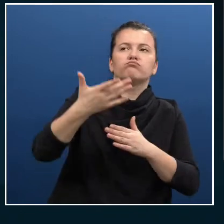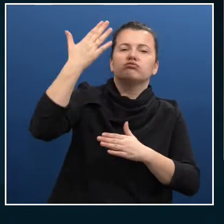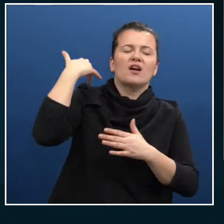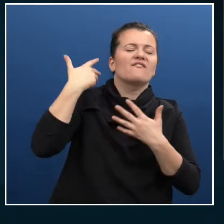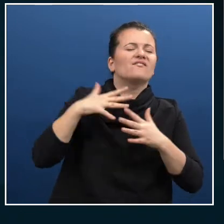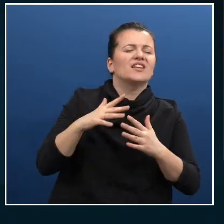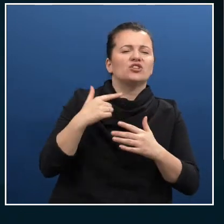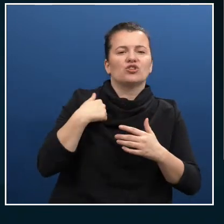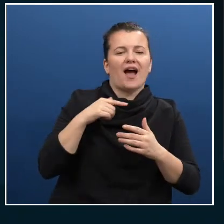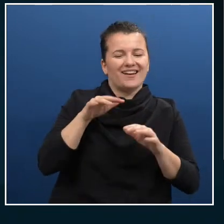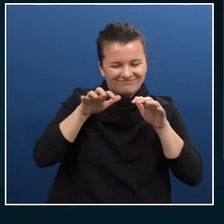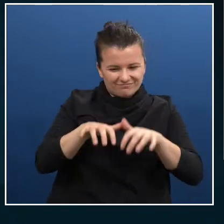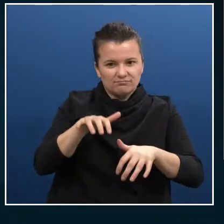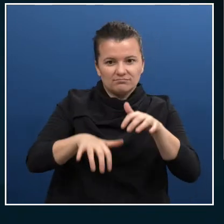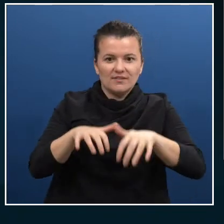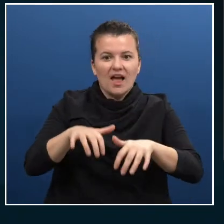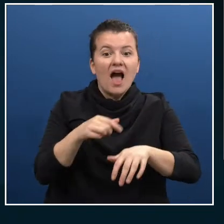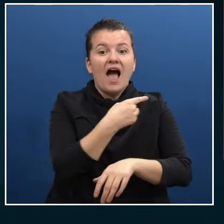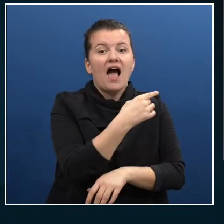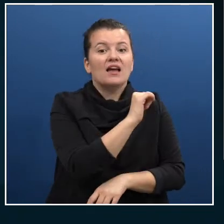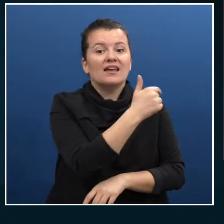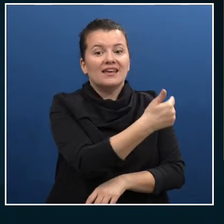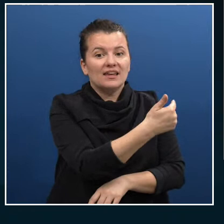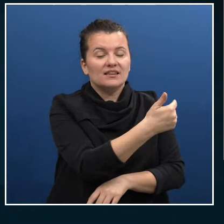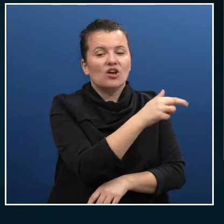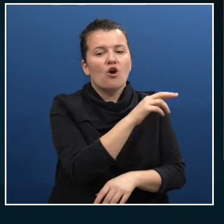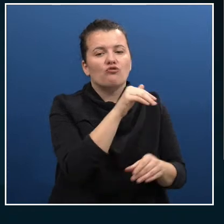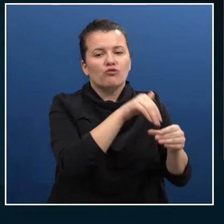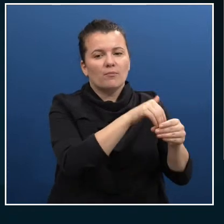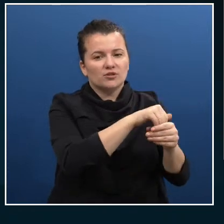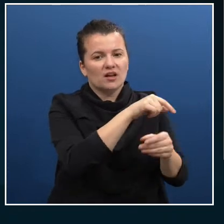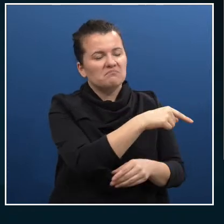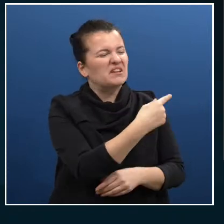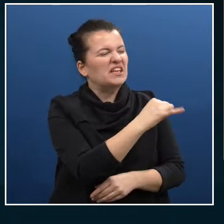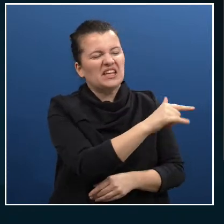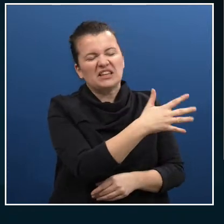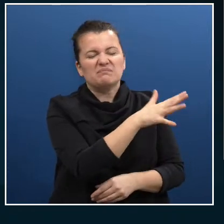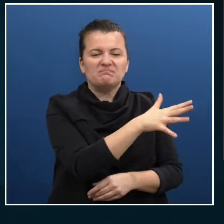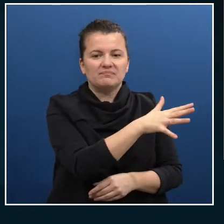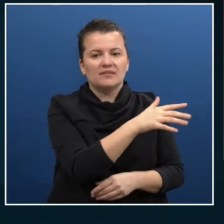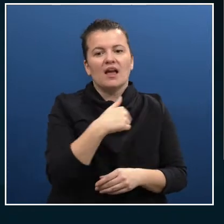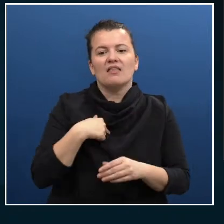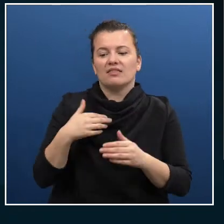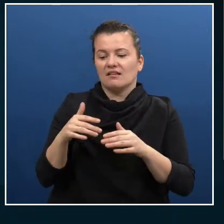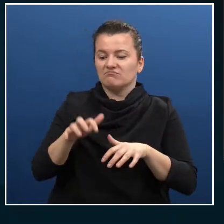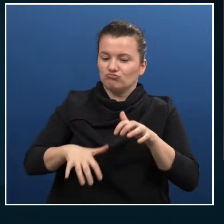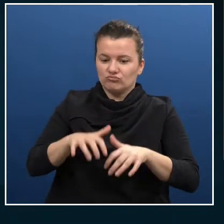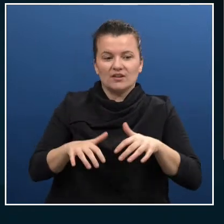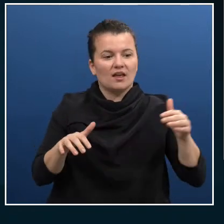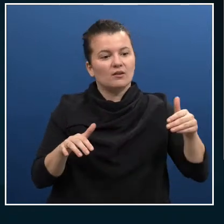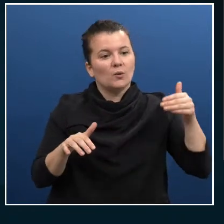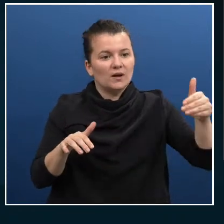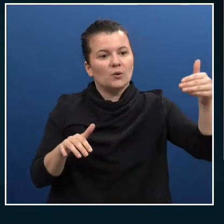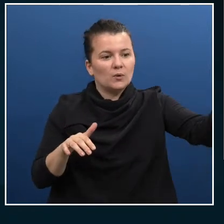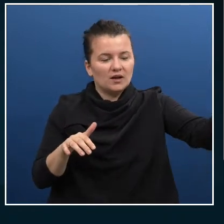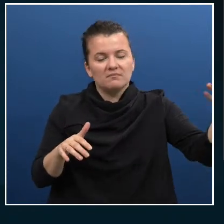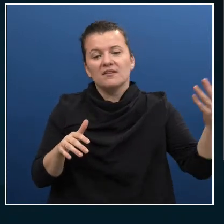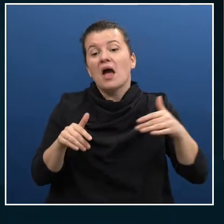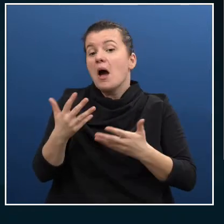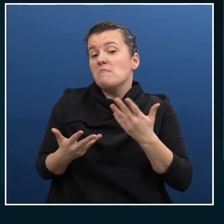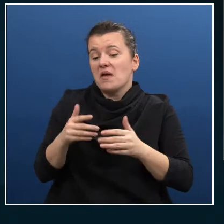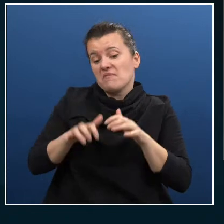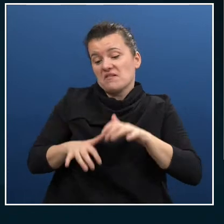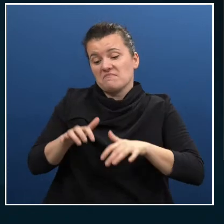and then GitHub was not so for this. So maybe in the future I will look if I will switch